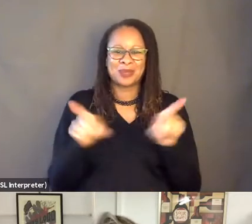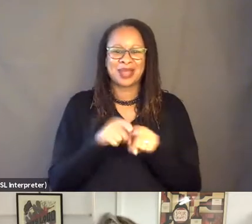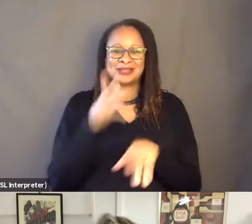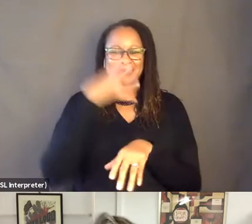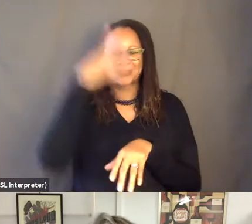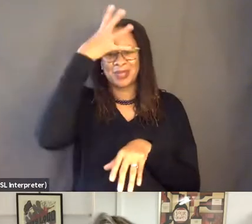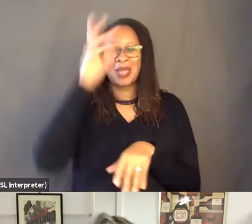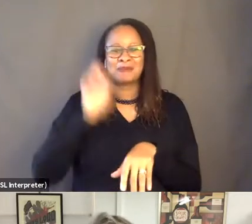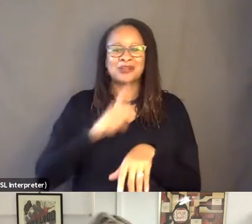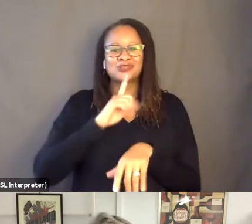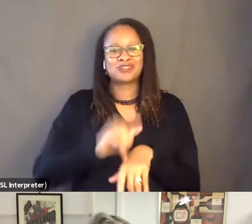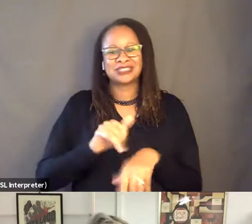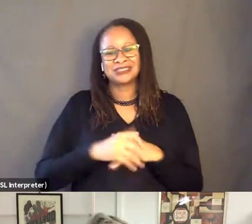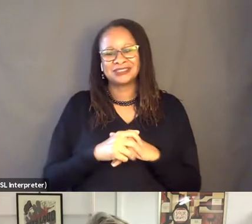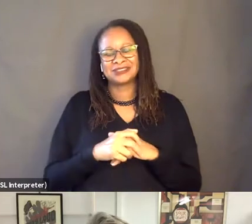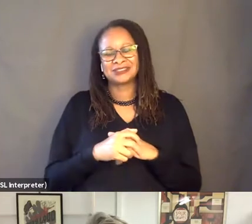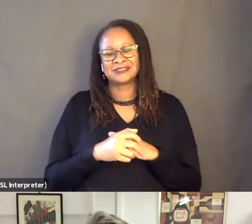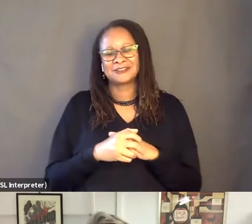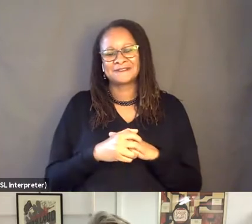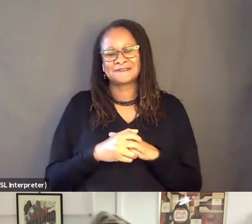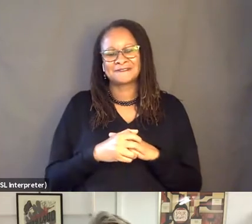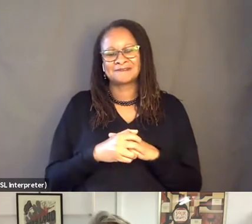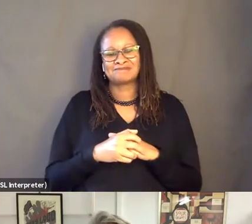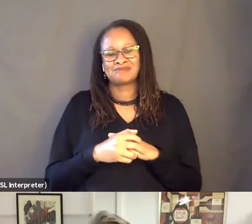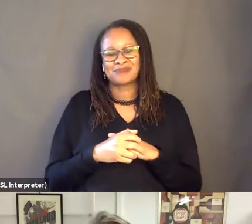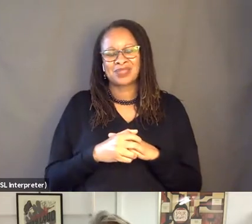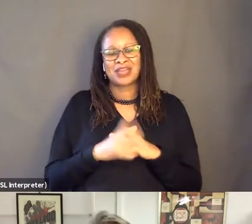must really kind of, they sort of model